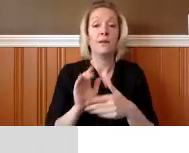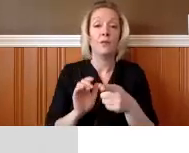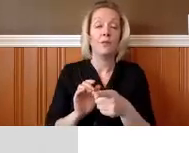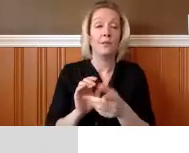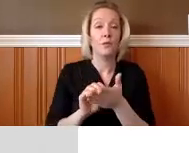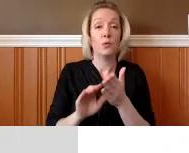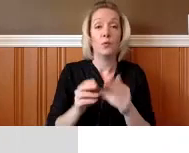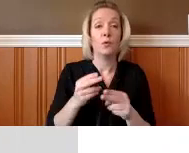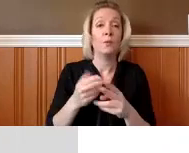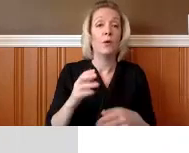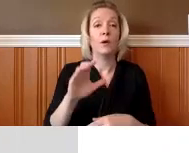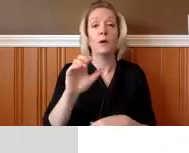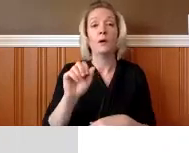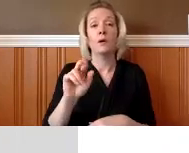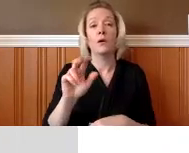and Carlos,